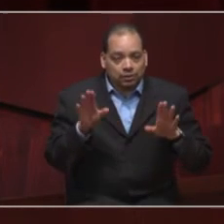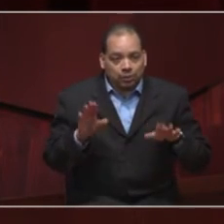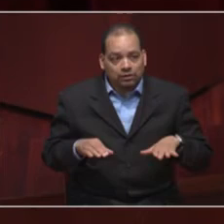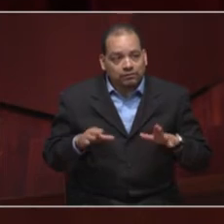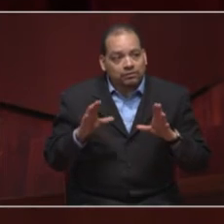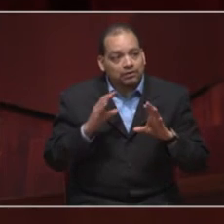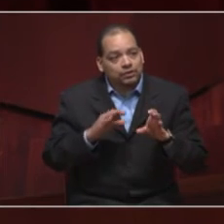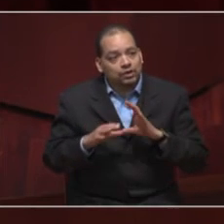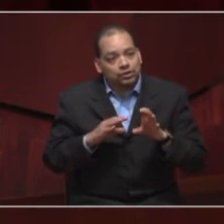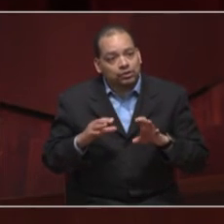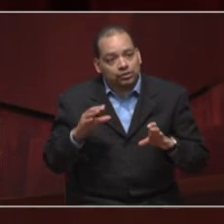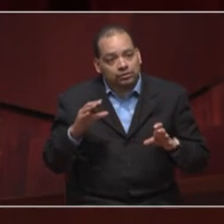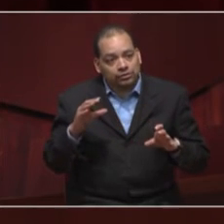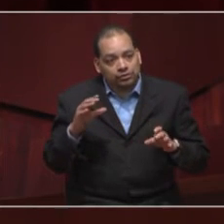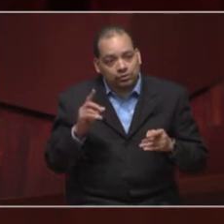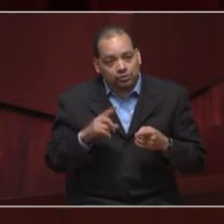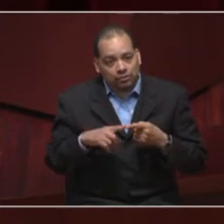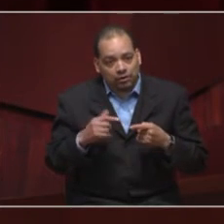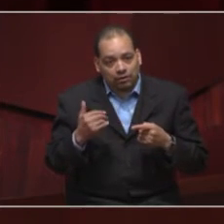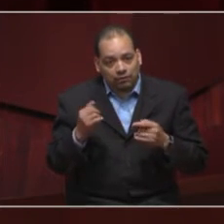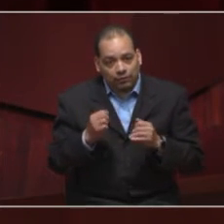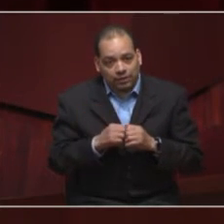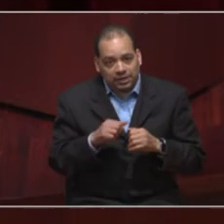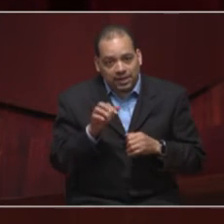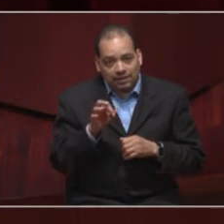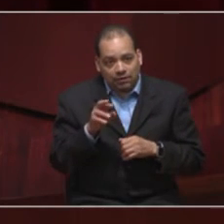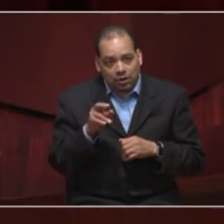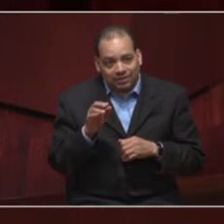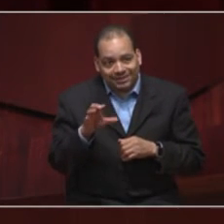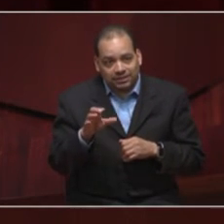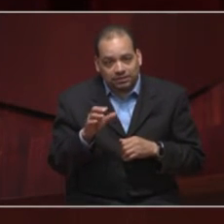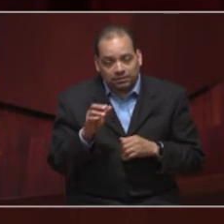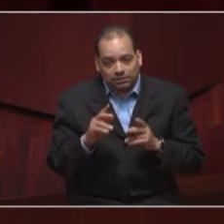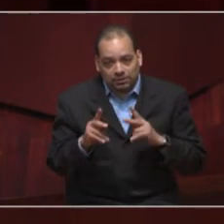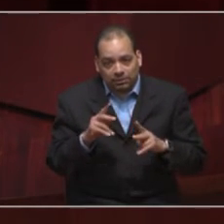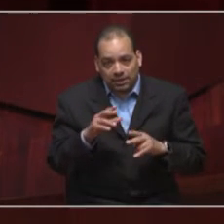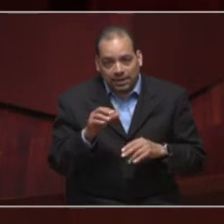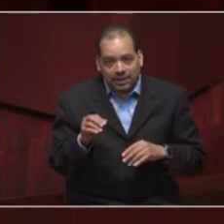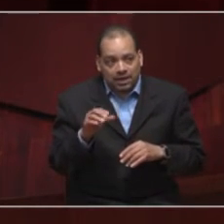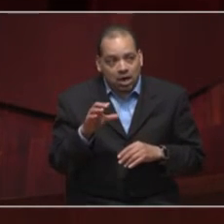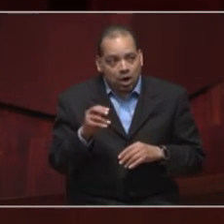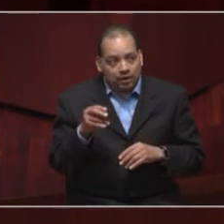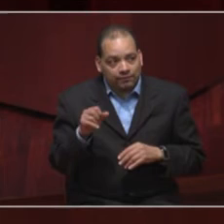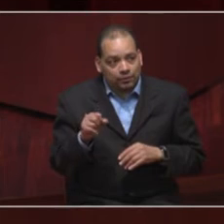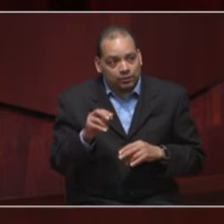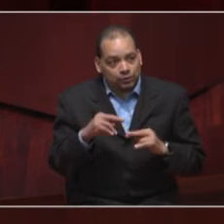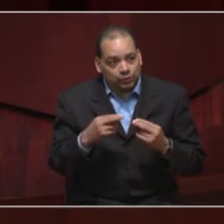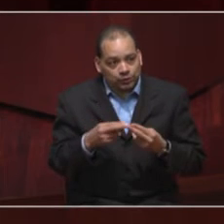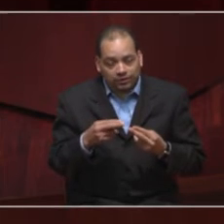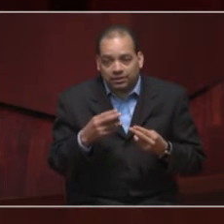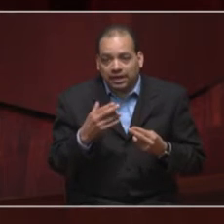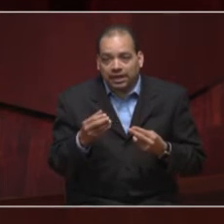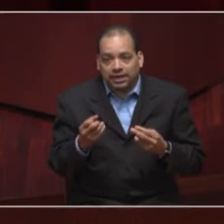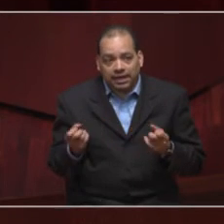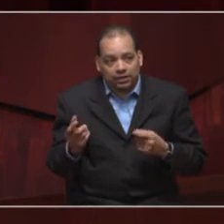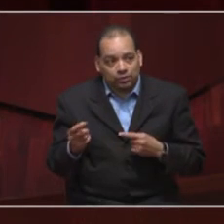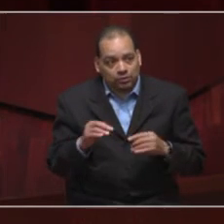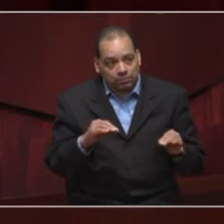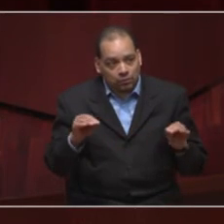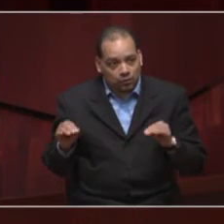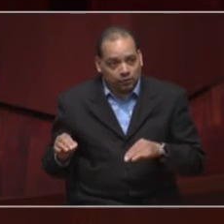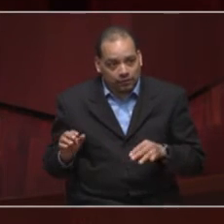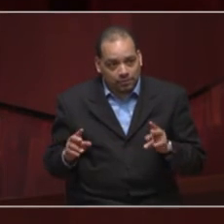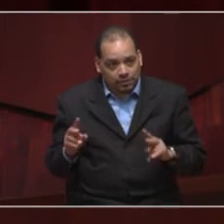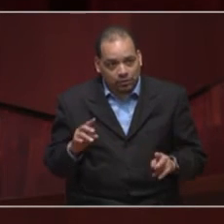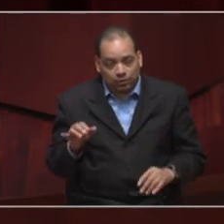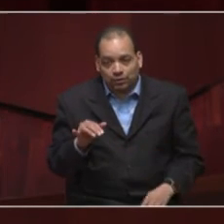conversation to have with your FRC folks and even your archival units and annual move folks.